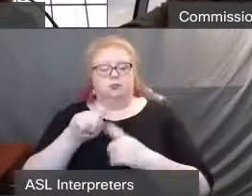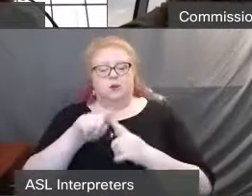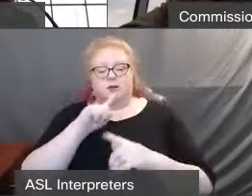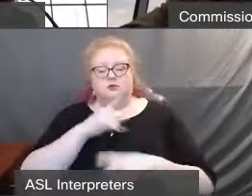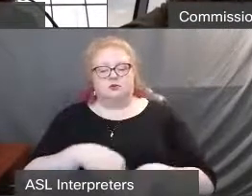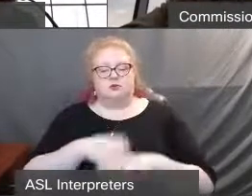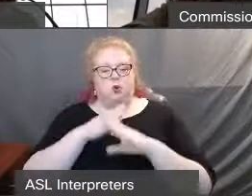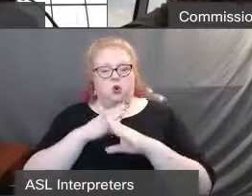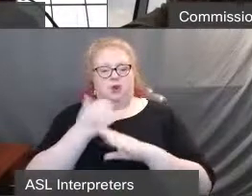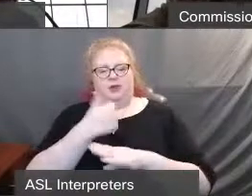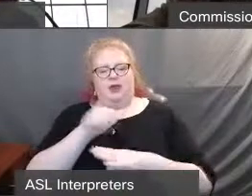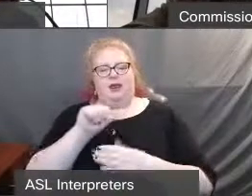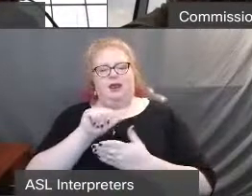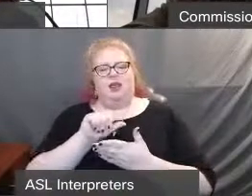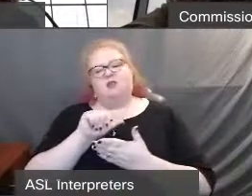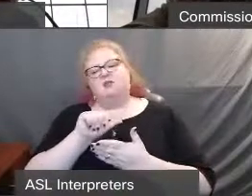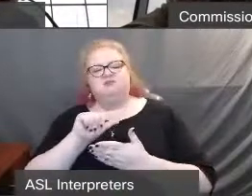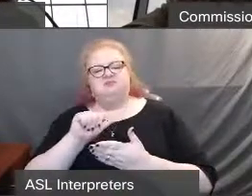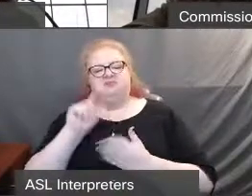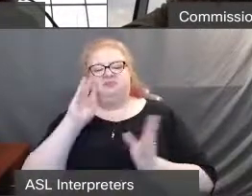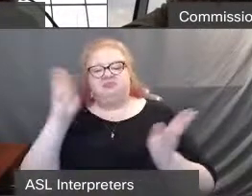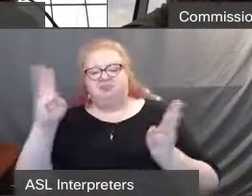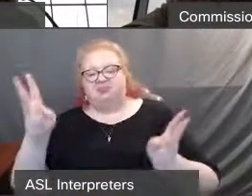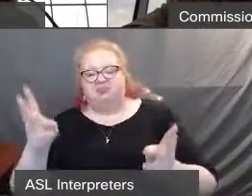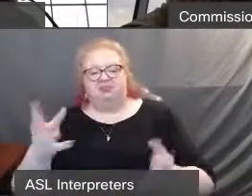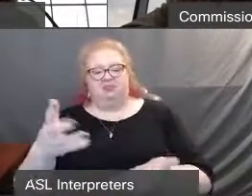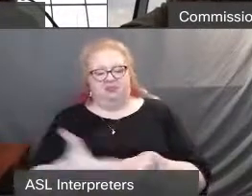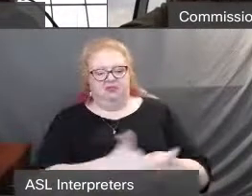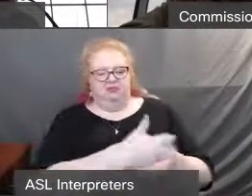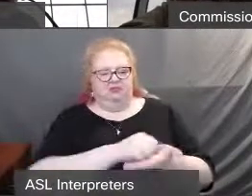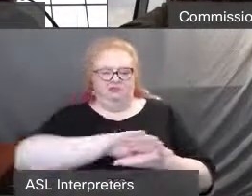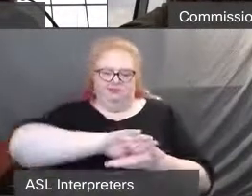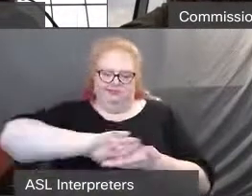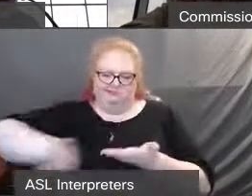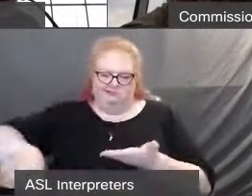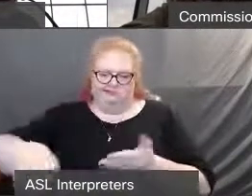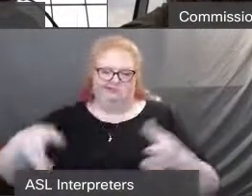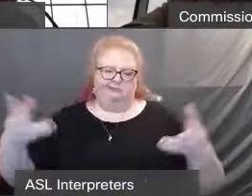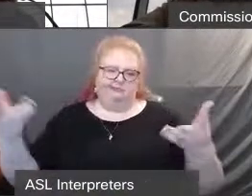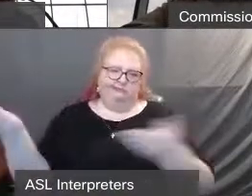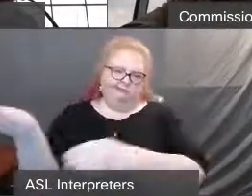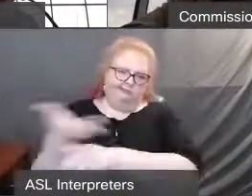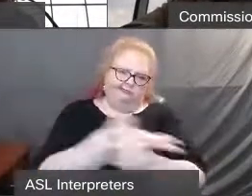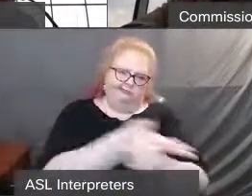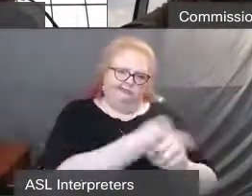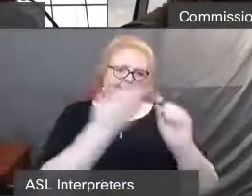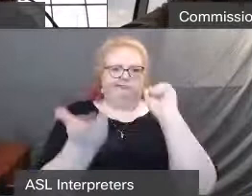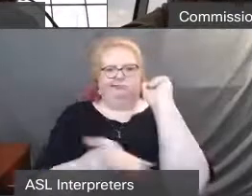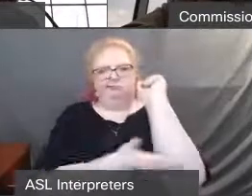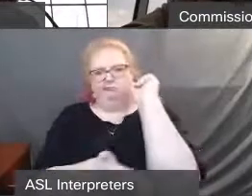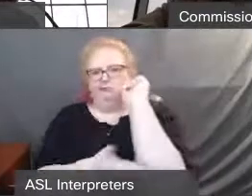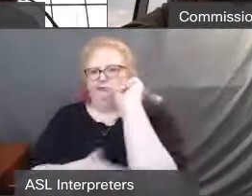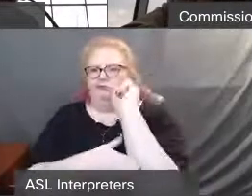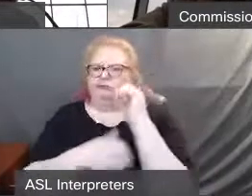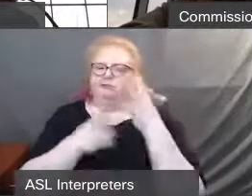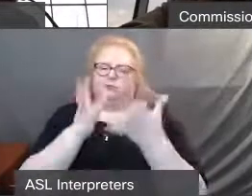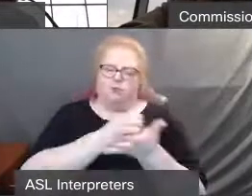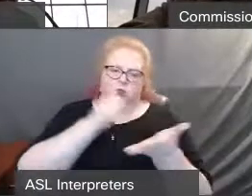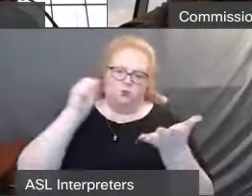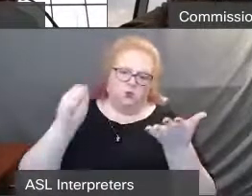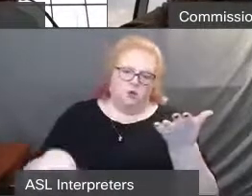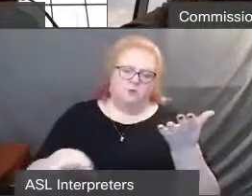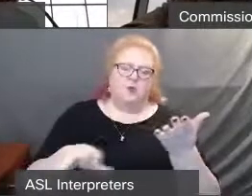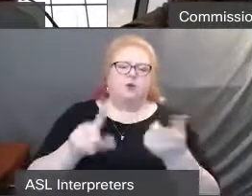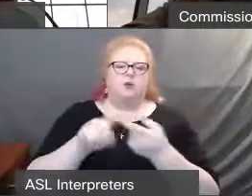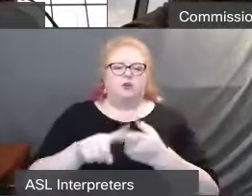of property, prevent excessive grading, clearing, filling, cutting, or similar activities, substantially reduce flooding,